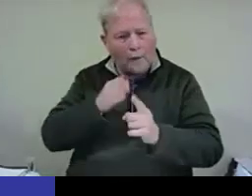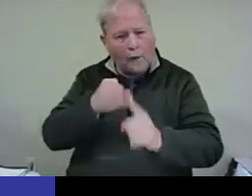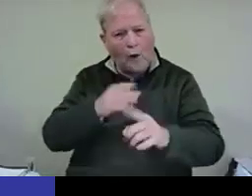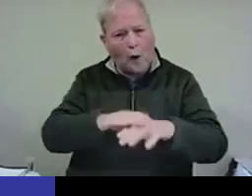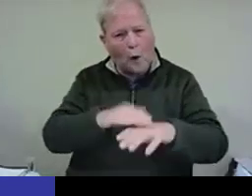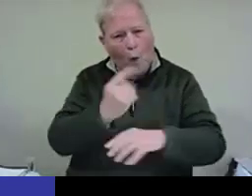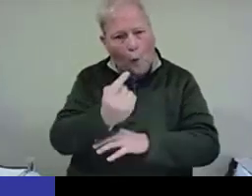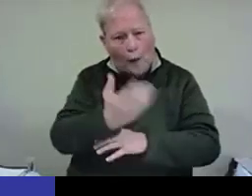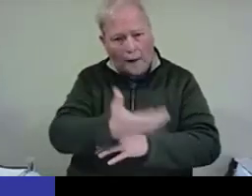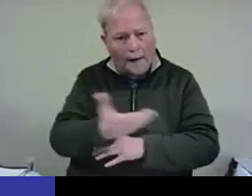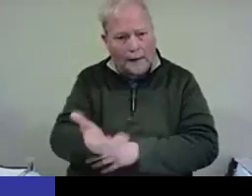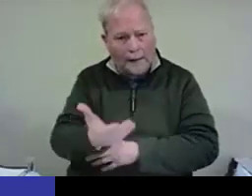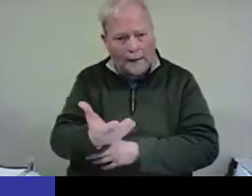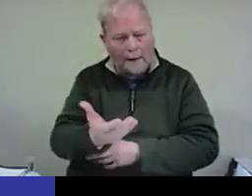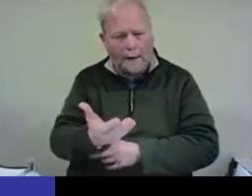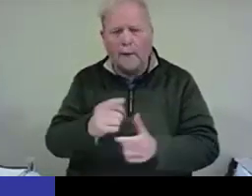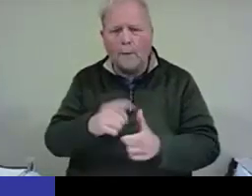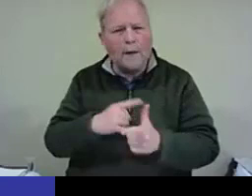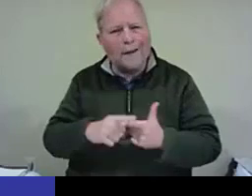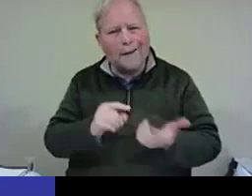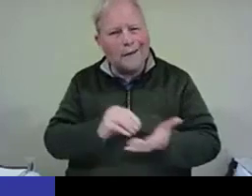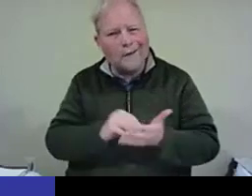that the student no longer